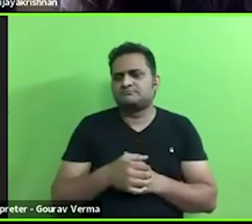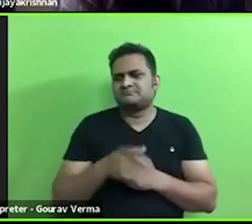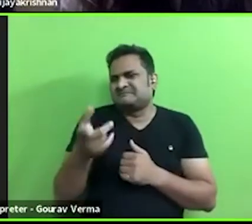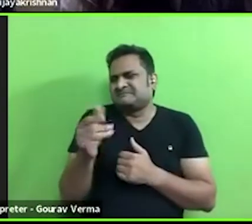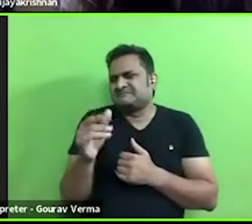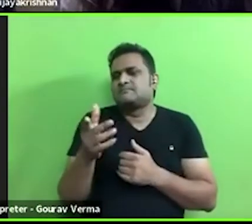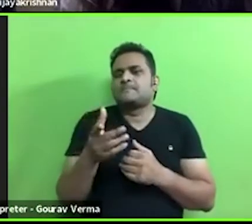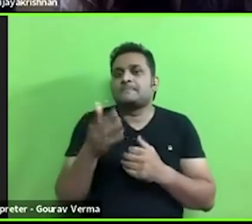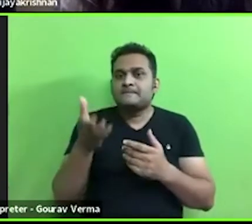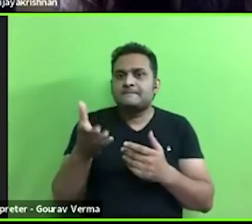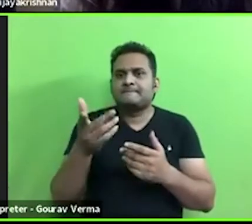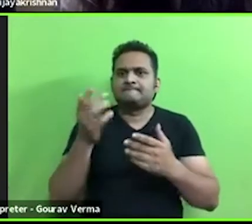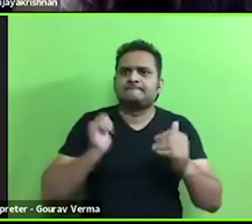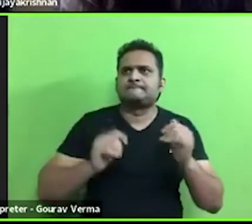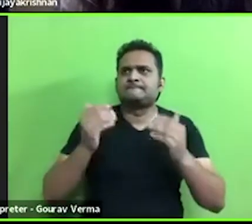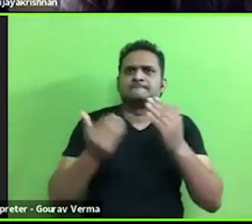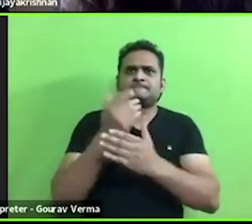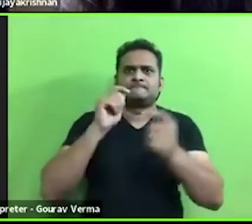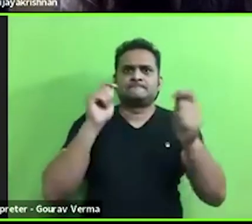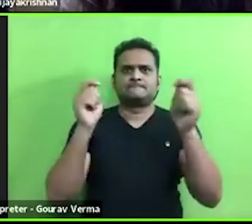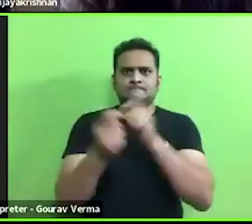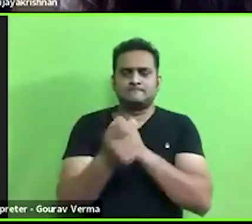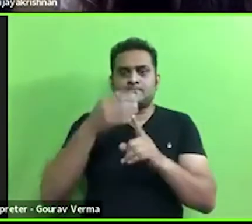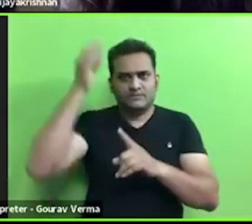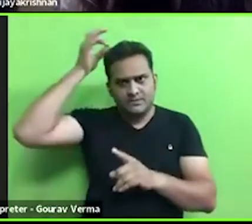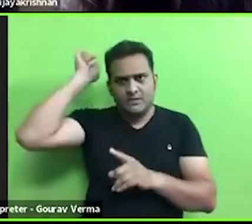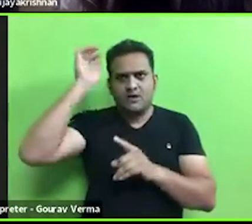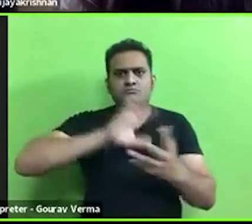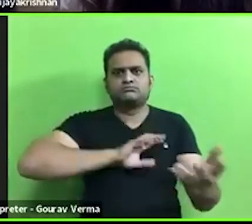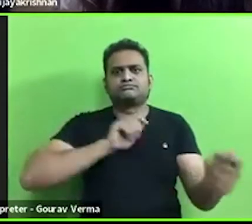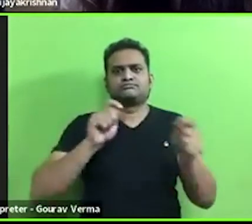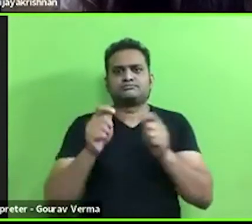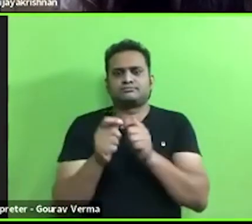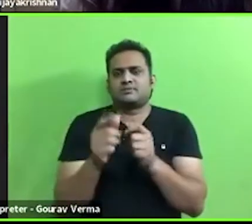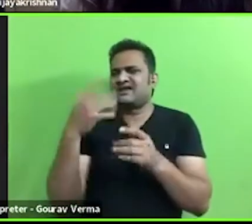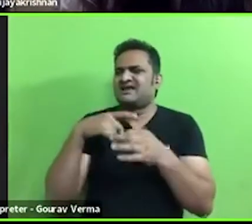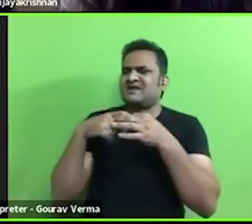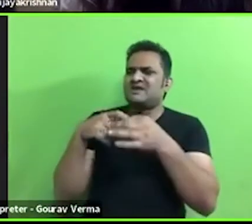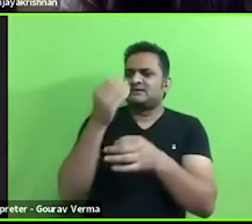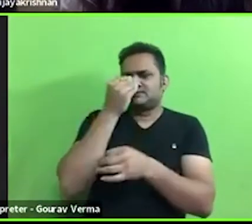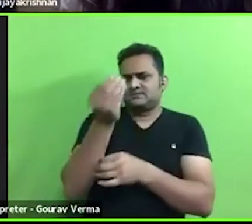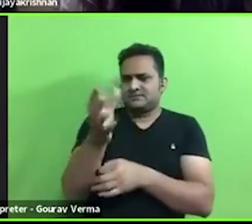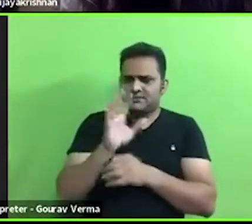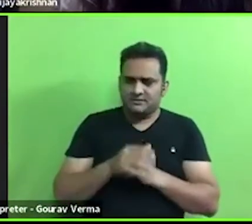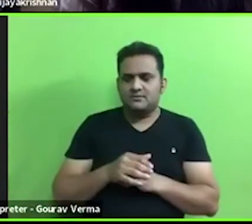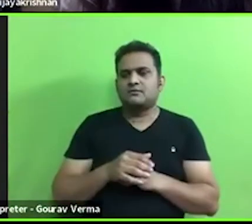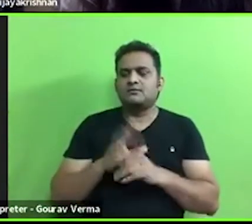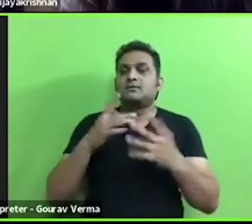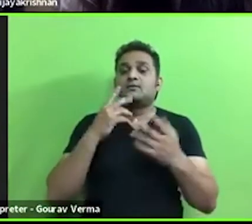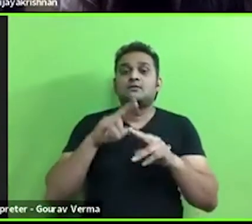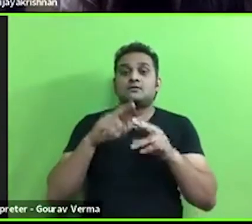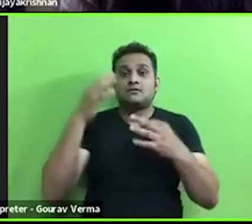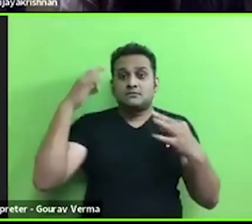then that becomes modernized, or that becomes appropriated by Brahmins and then performed. So a simple question is, ask how many of these